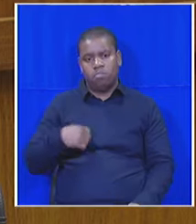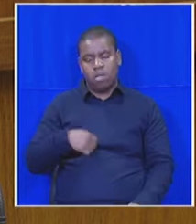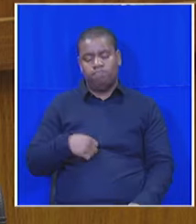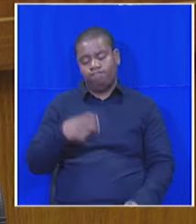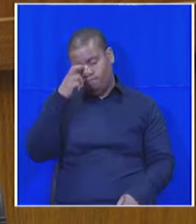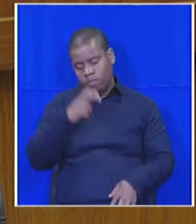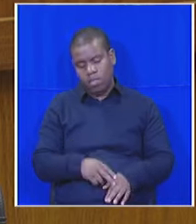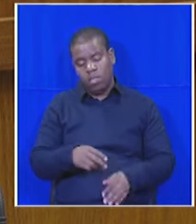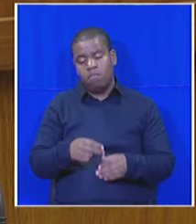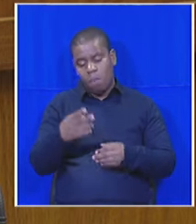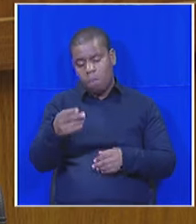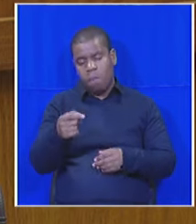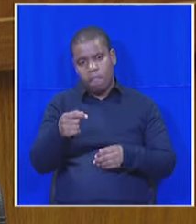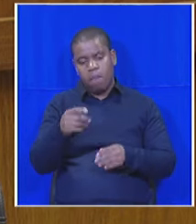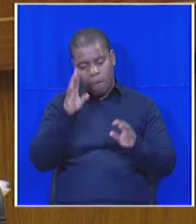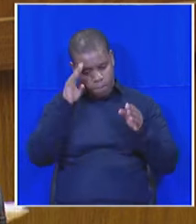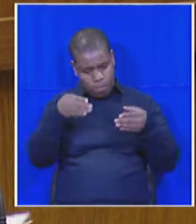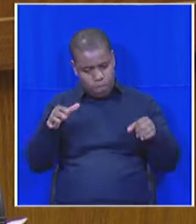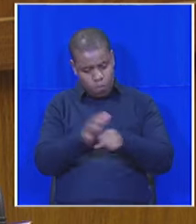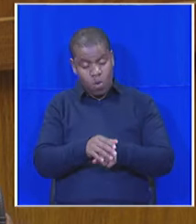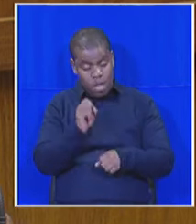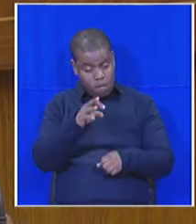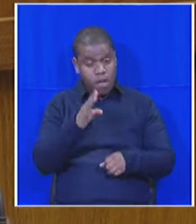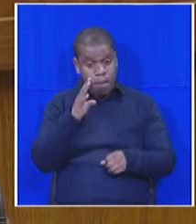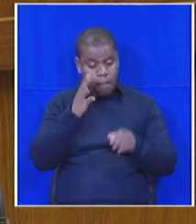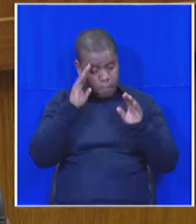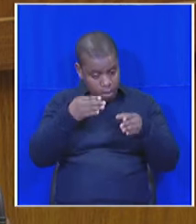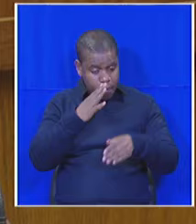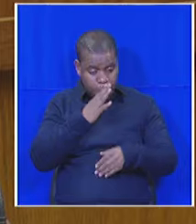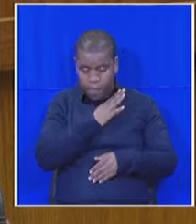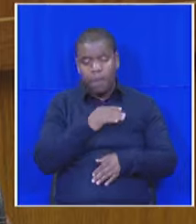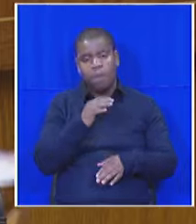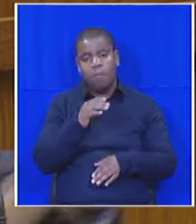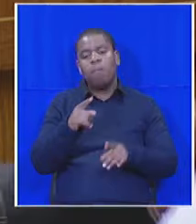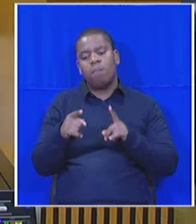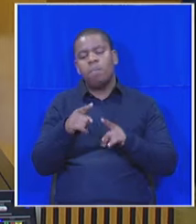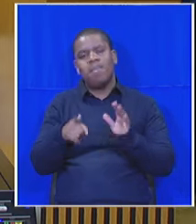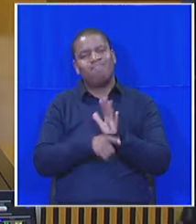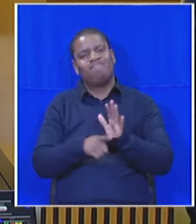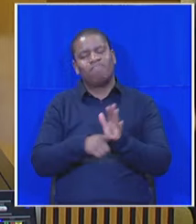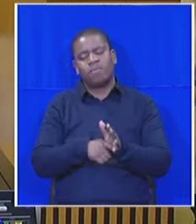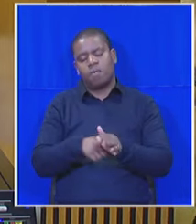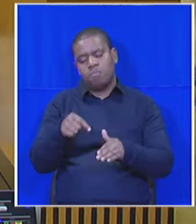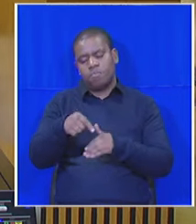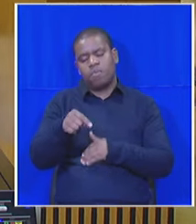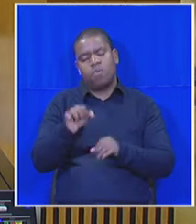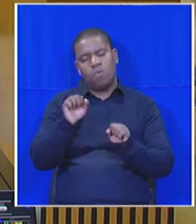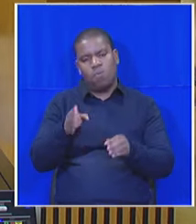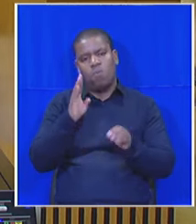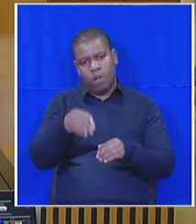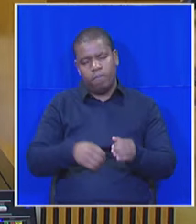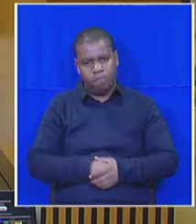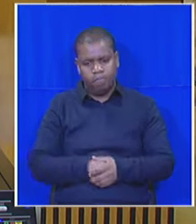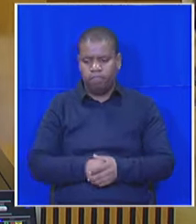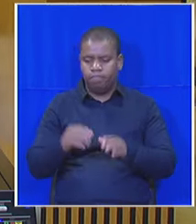attention. Otherwise, you're not going to have positive results come end of this financial year. I thank you. The ANC.